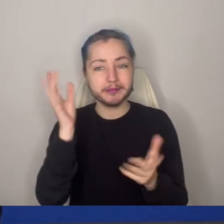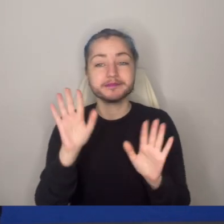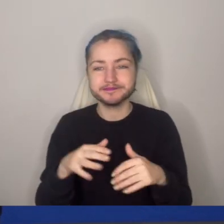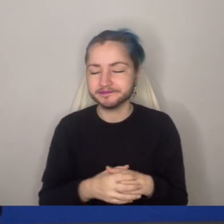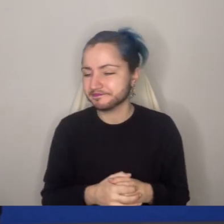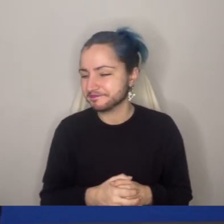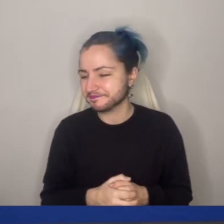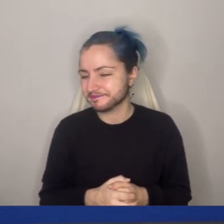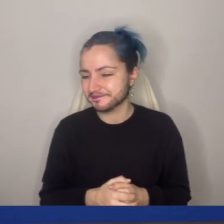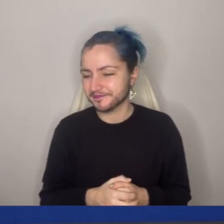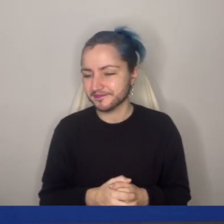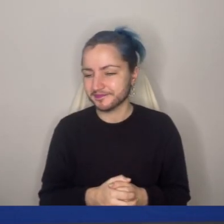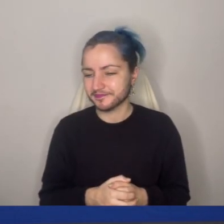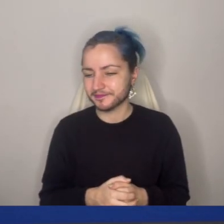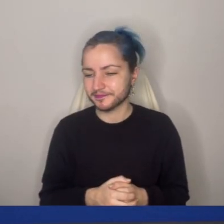And